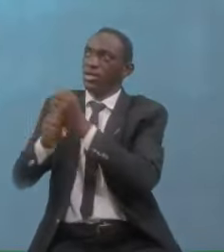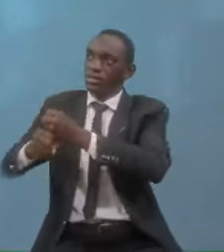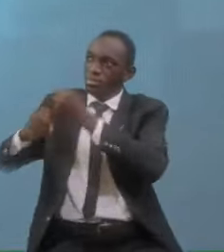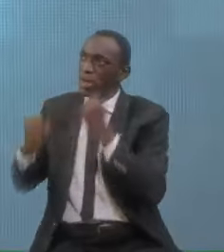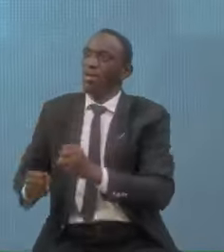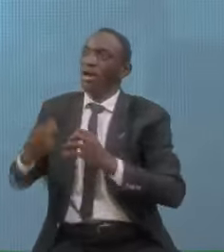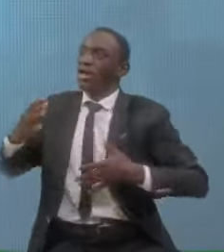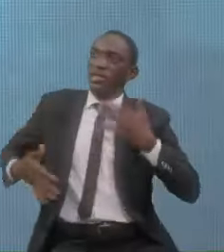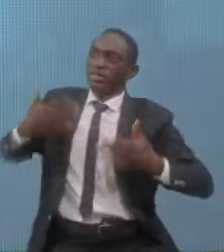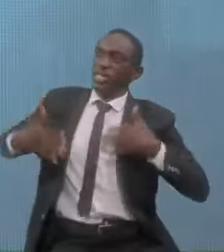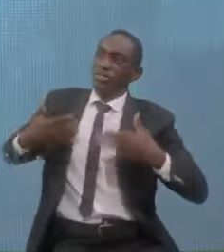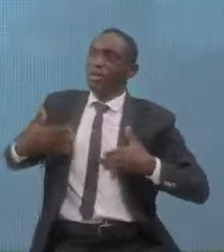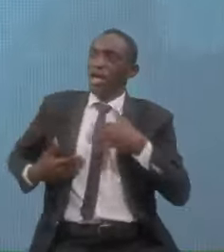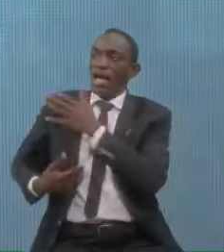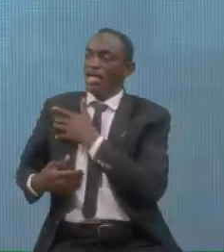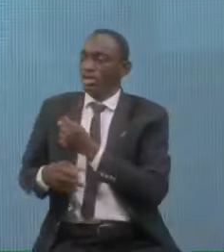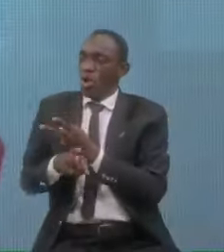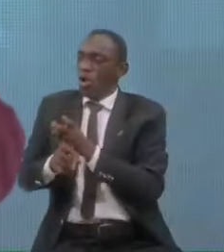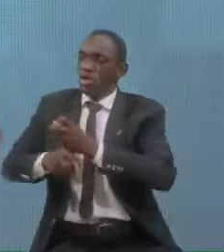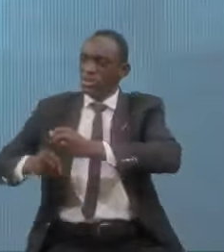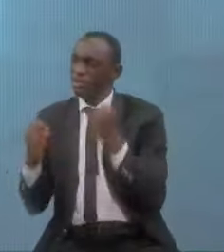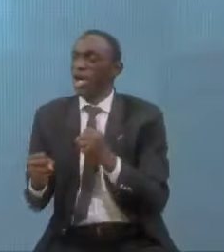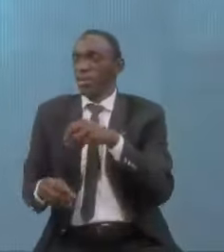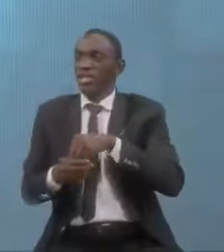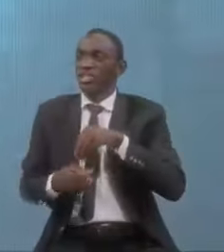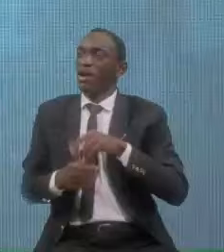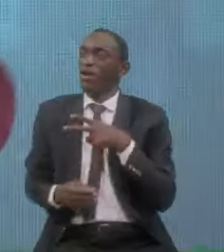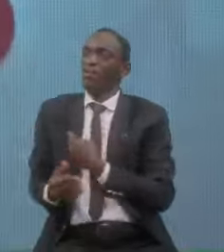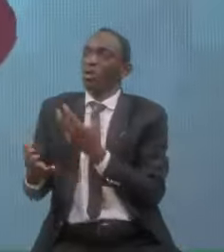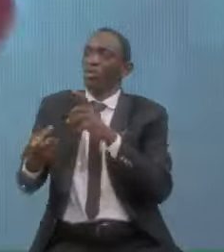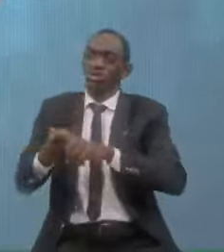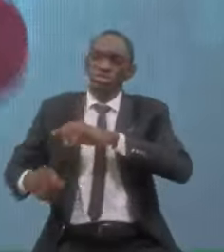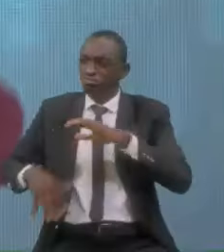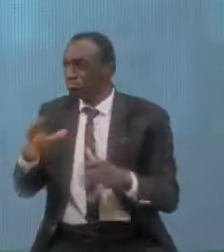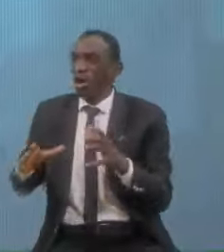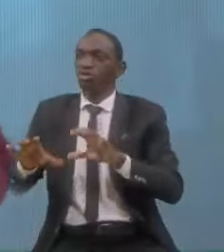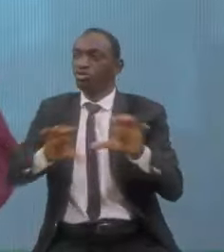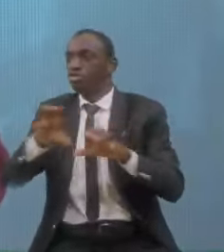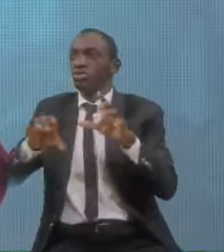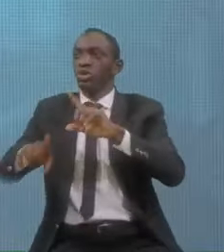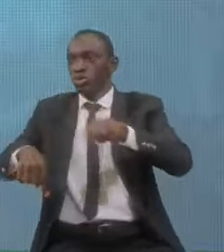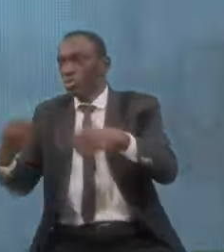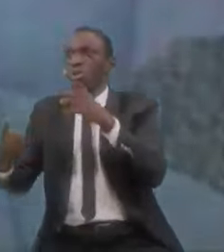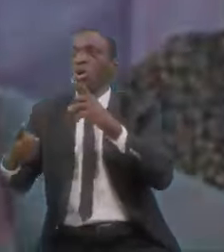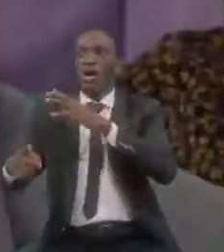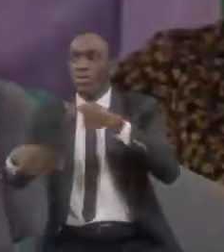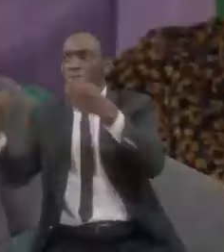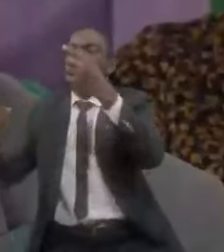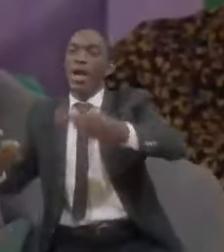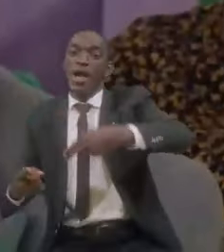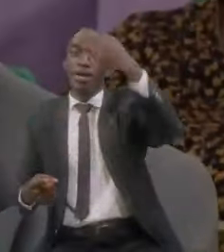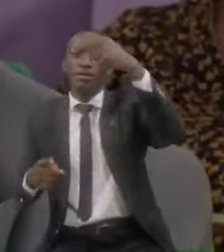the horsepower within us wants to gallop and go and go and go higher.